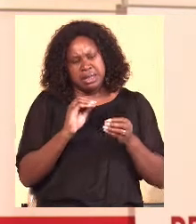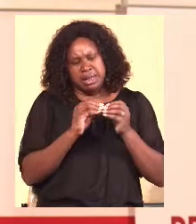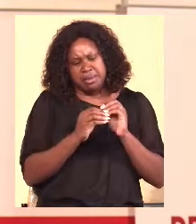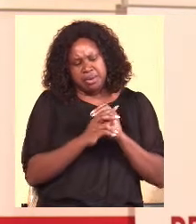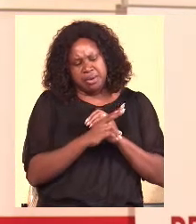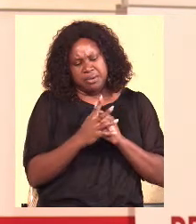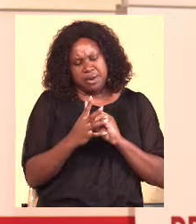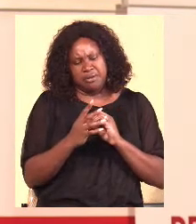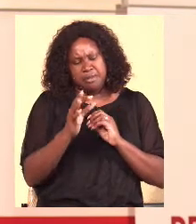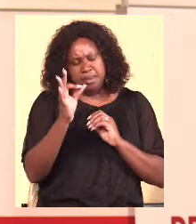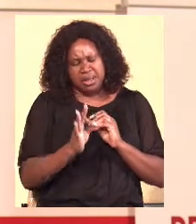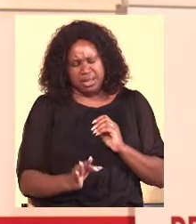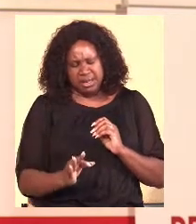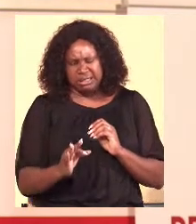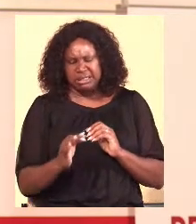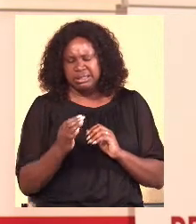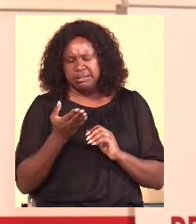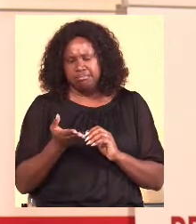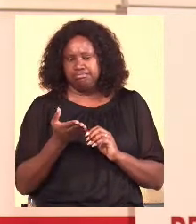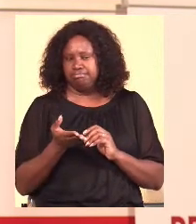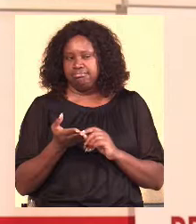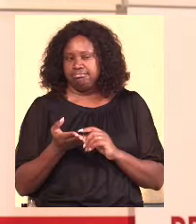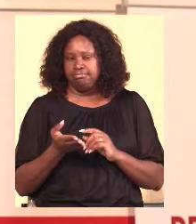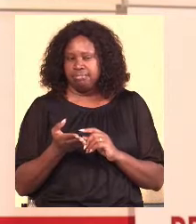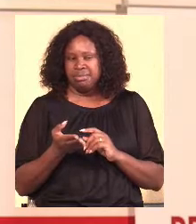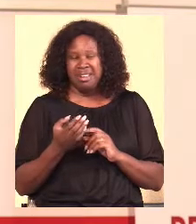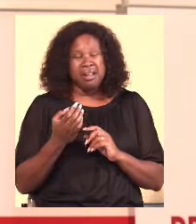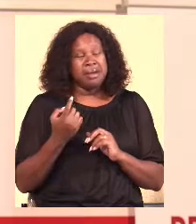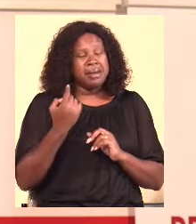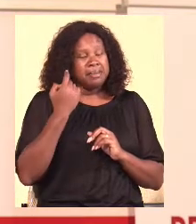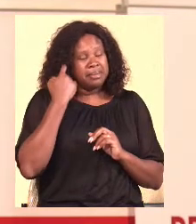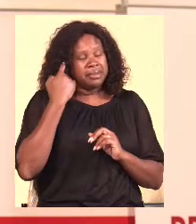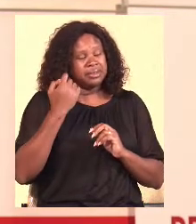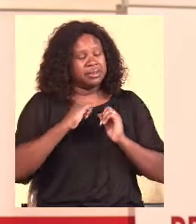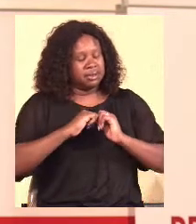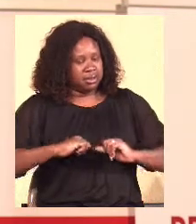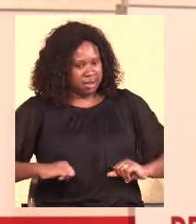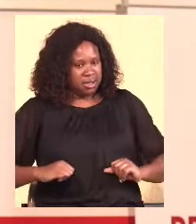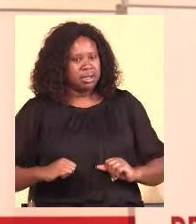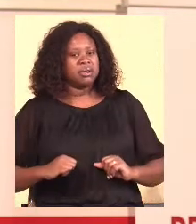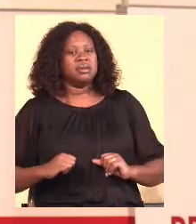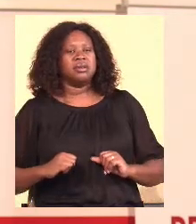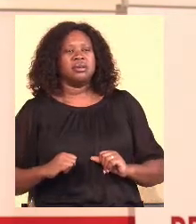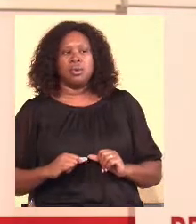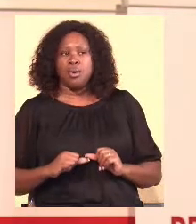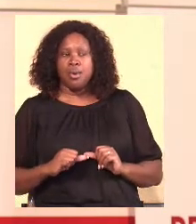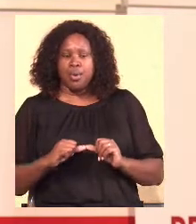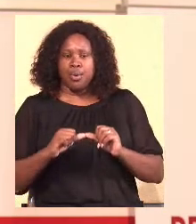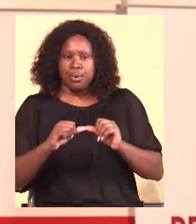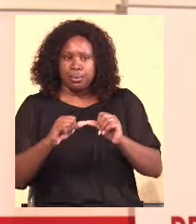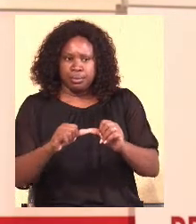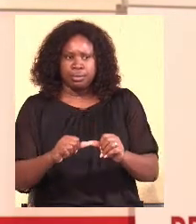25%, the ministry decided to go ahead and engage